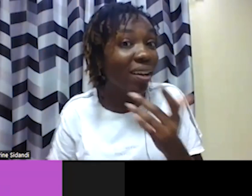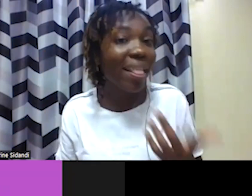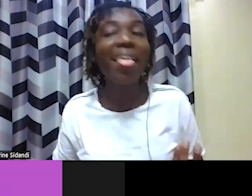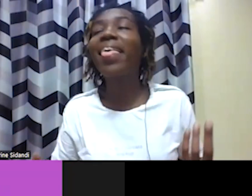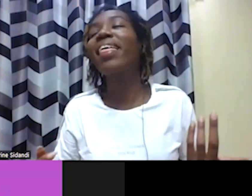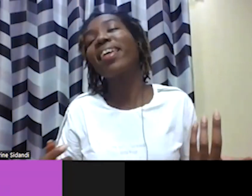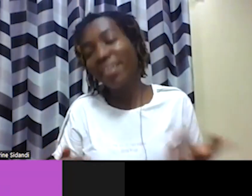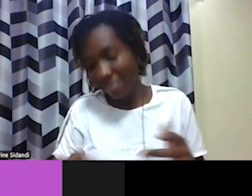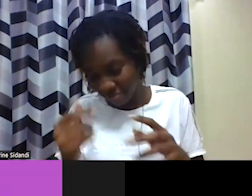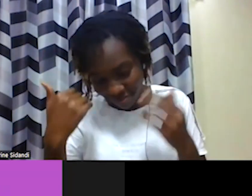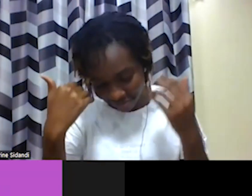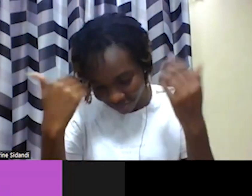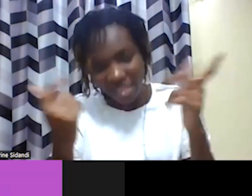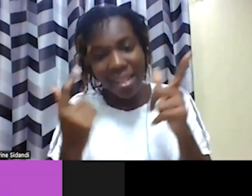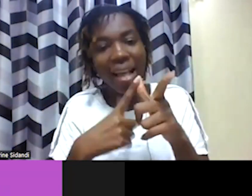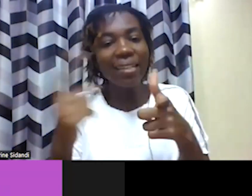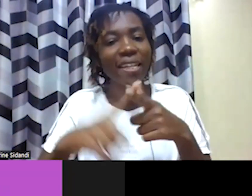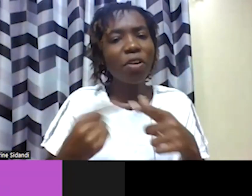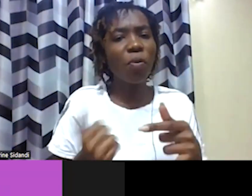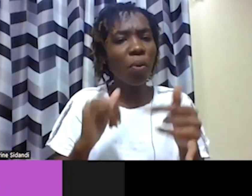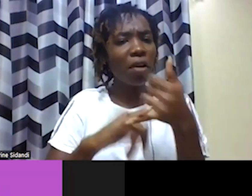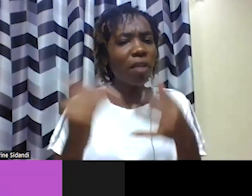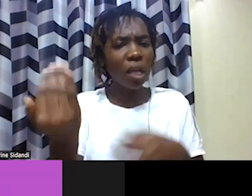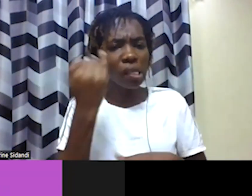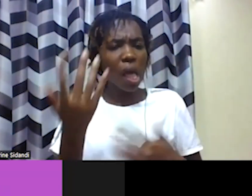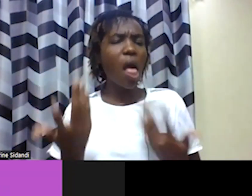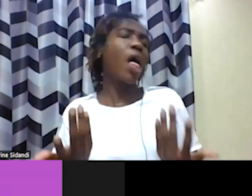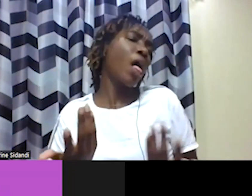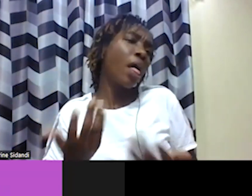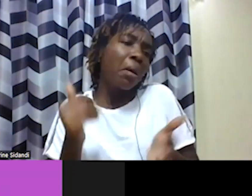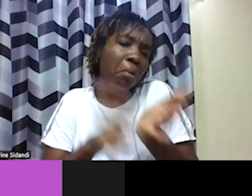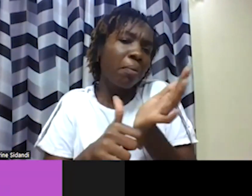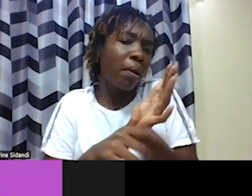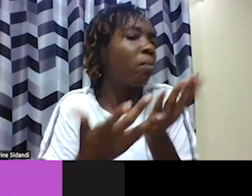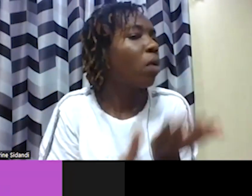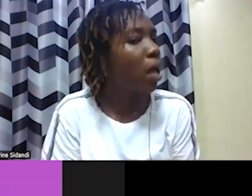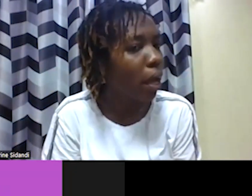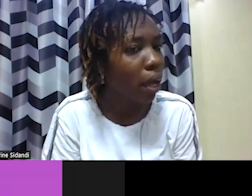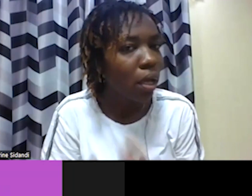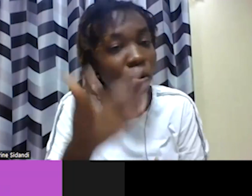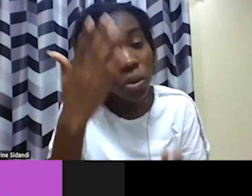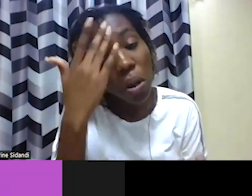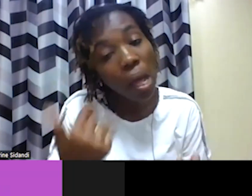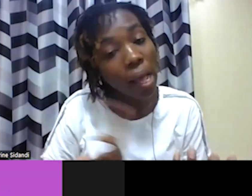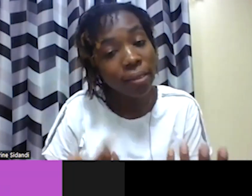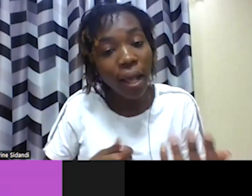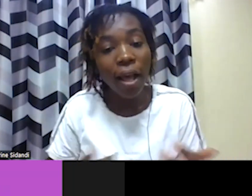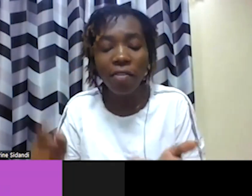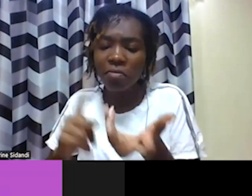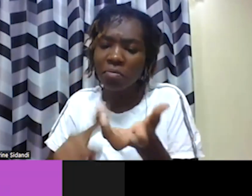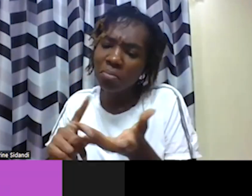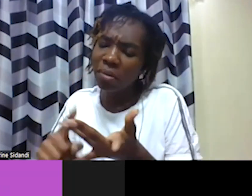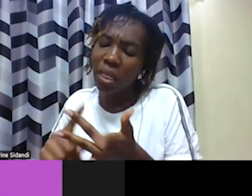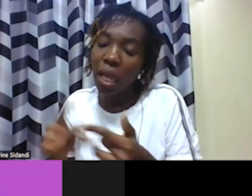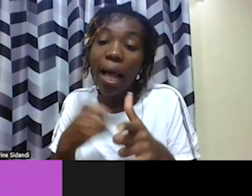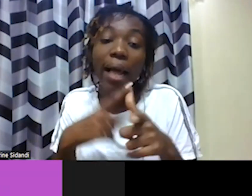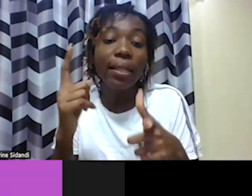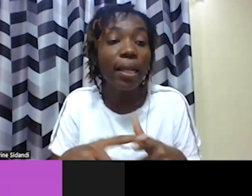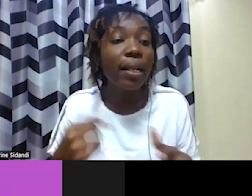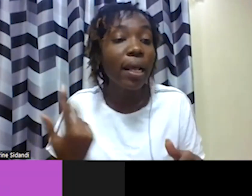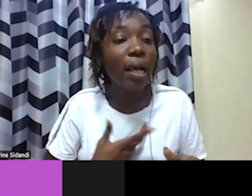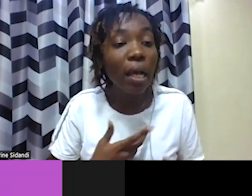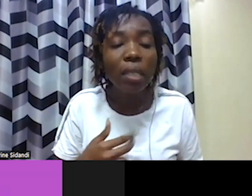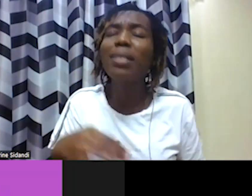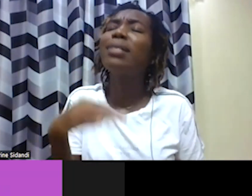distressed. And the wife will ask, oh, what is wrong? And they'll say, you know, we had this and we reached a dead